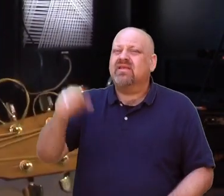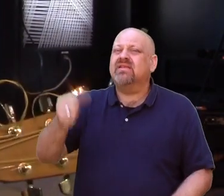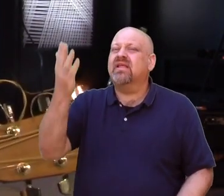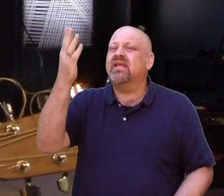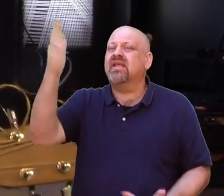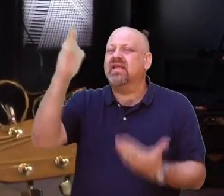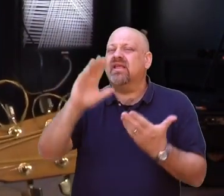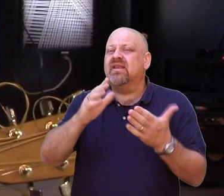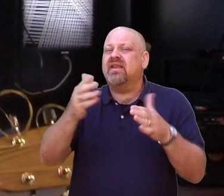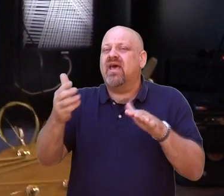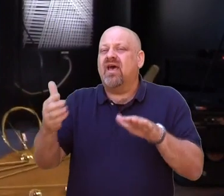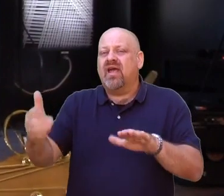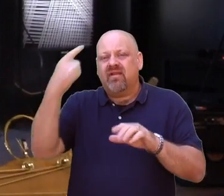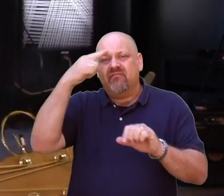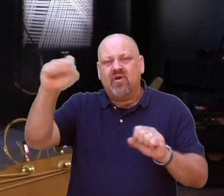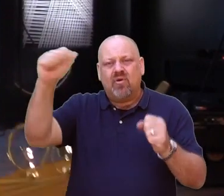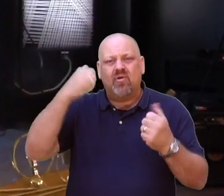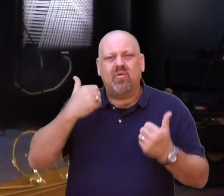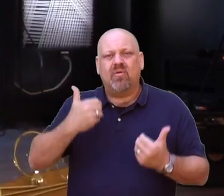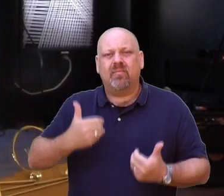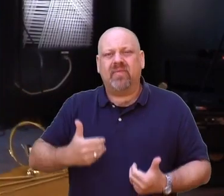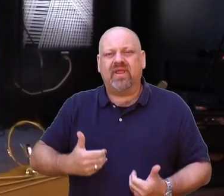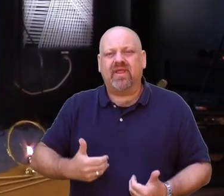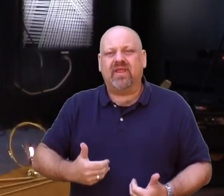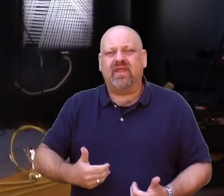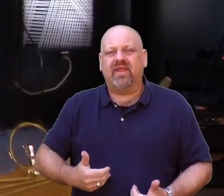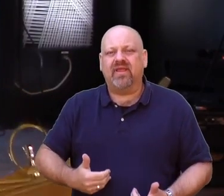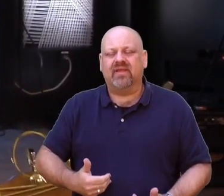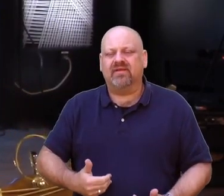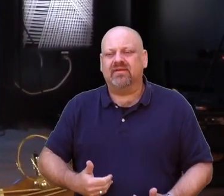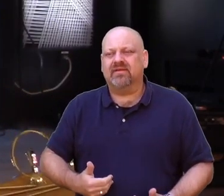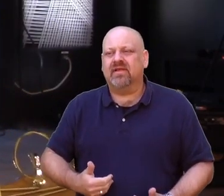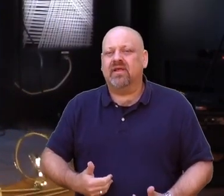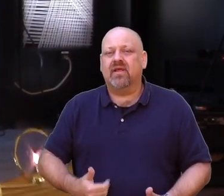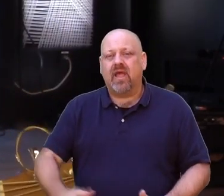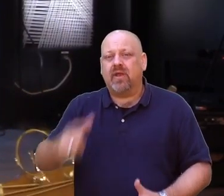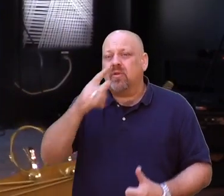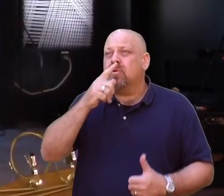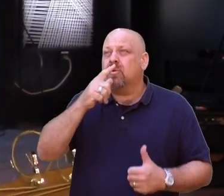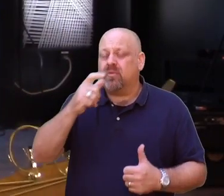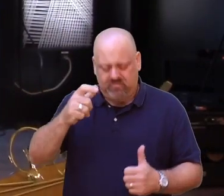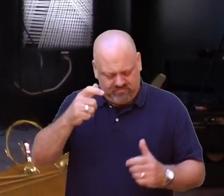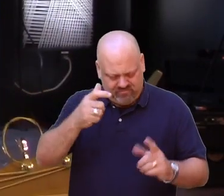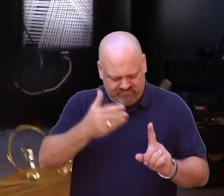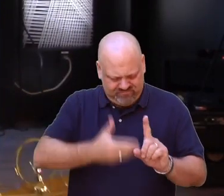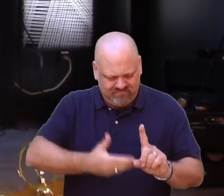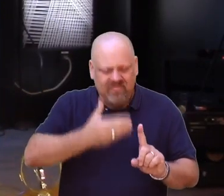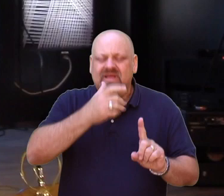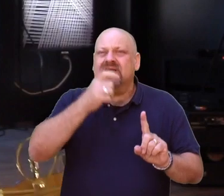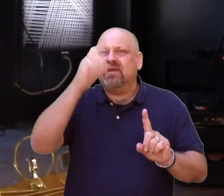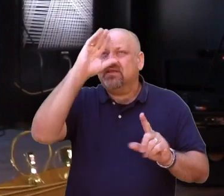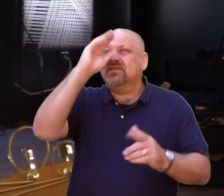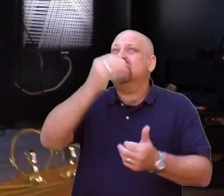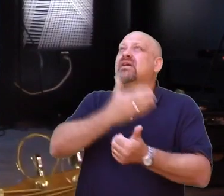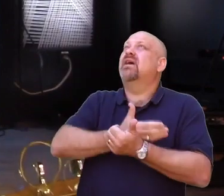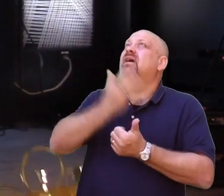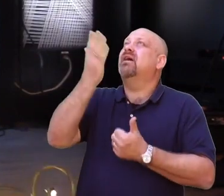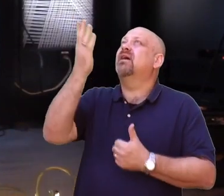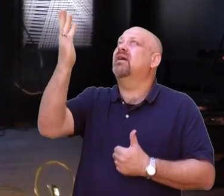for me. Yes, he died for me. And who the